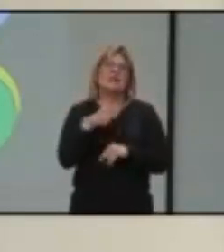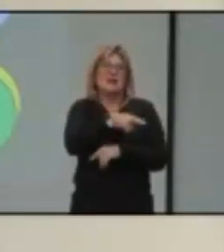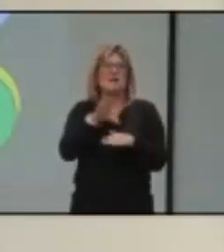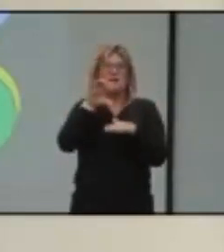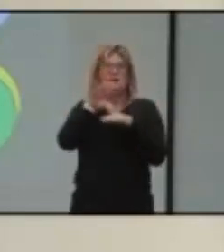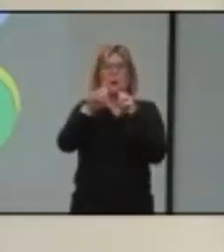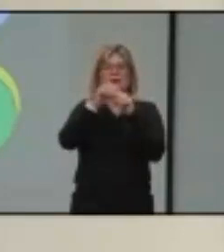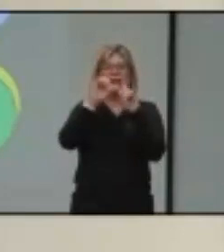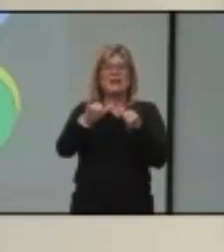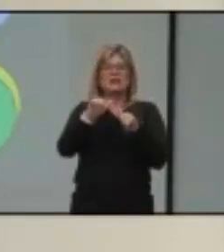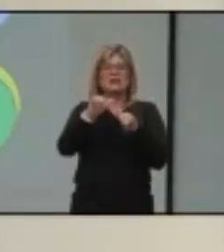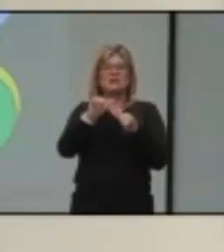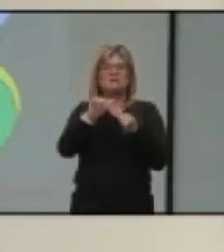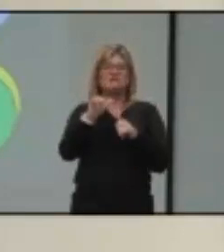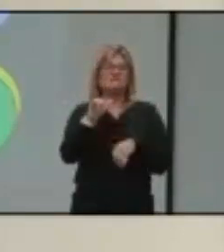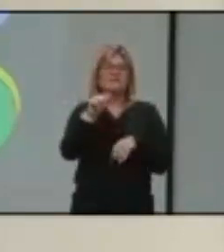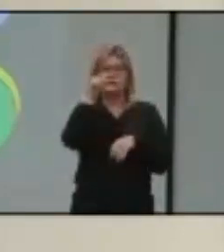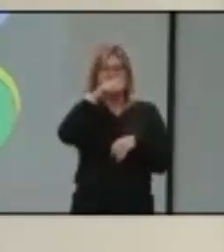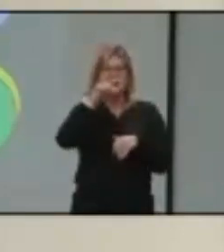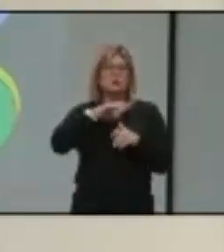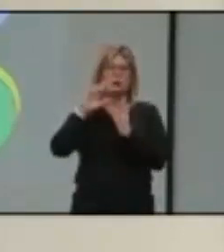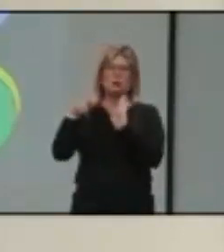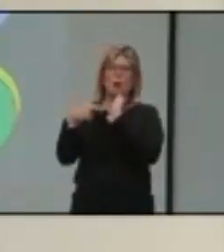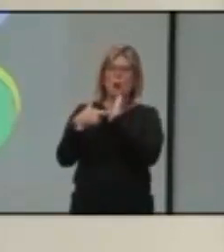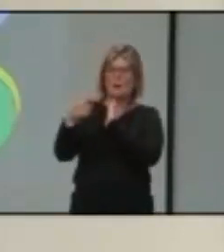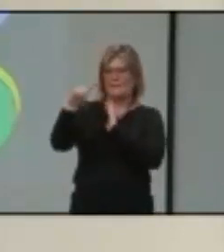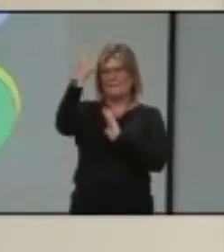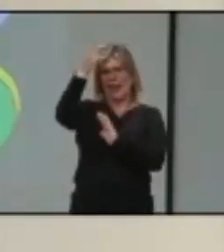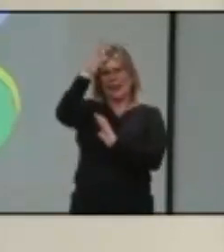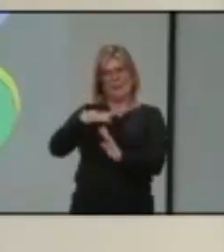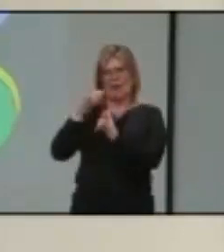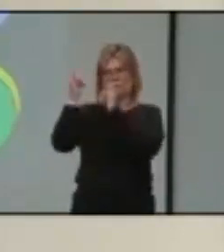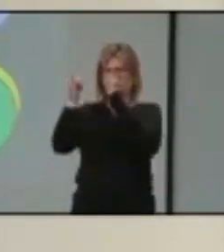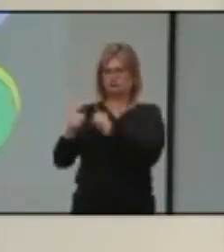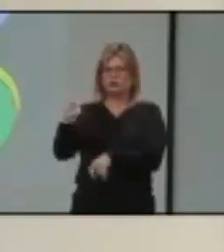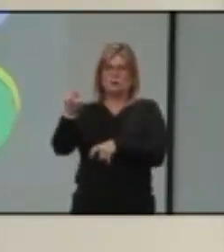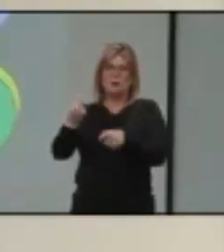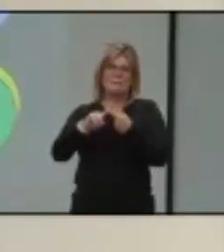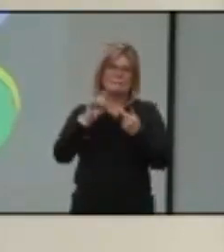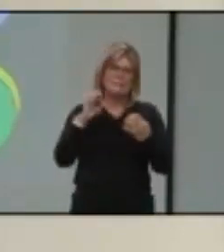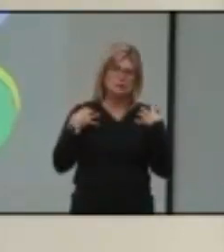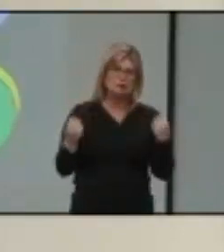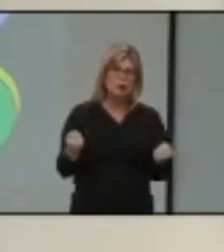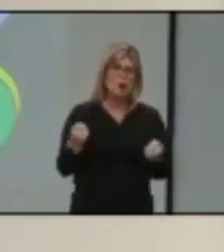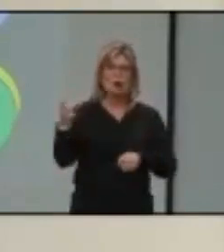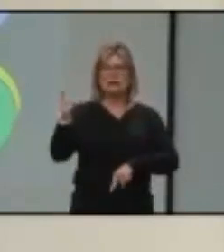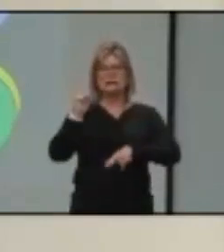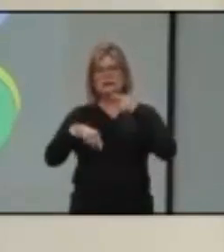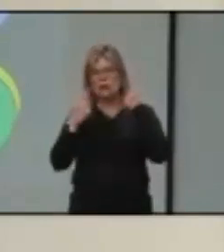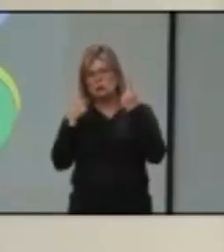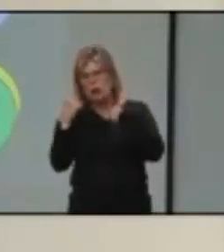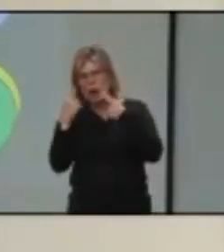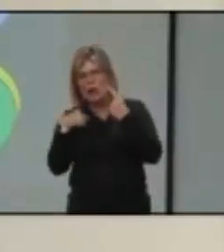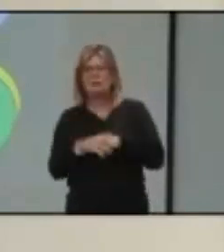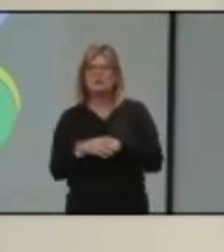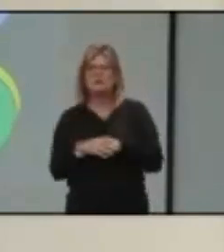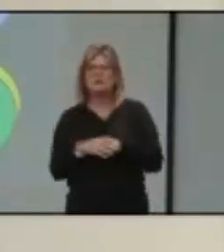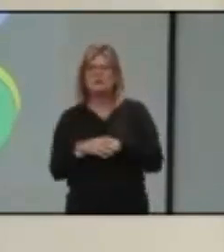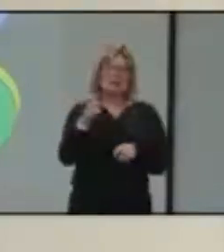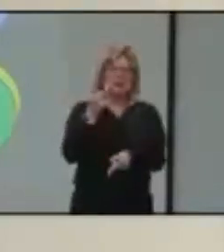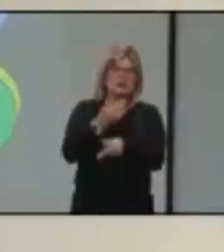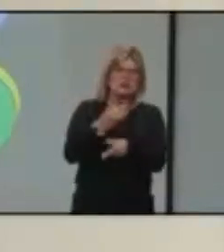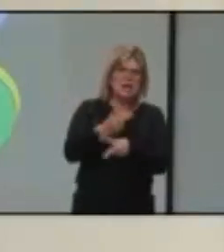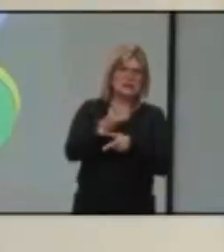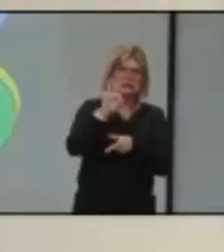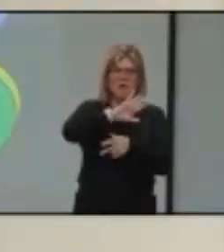into these gender roles as black men, where they are taught that they have to be strong, that they cannot cry, that they have to take care